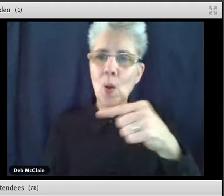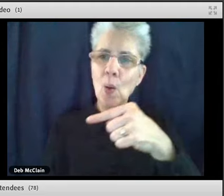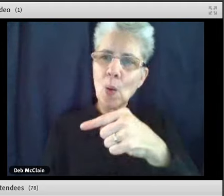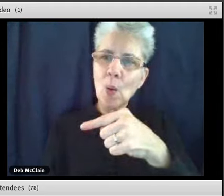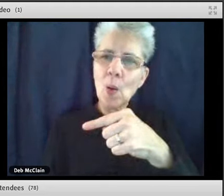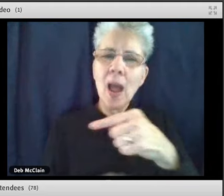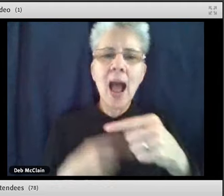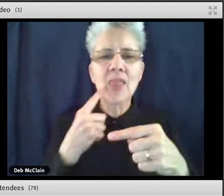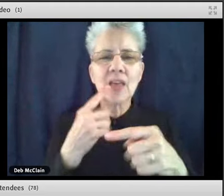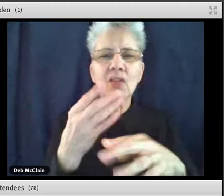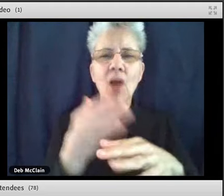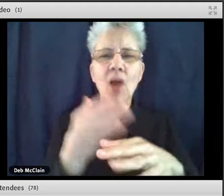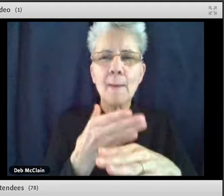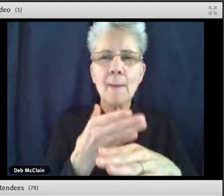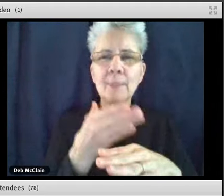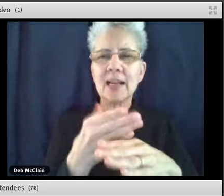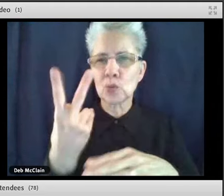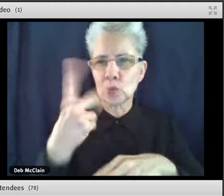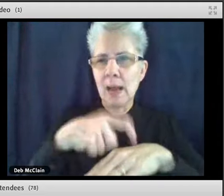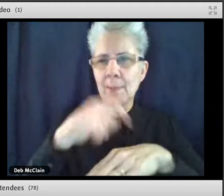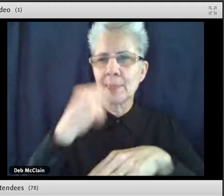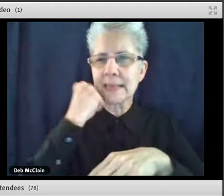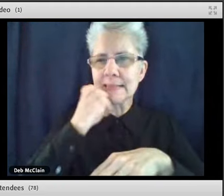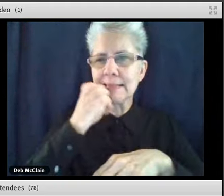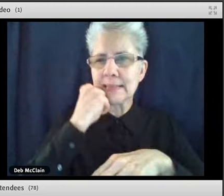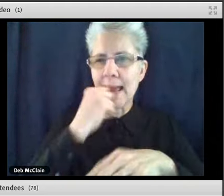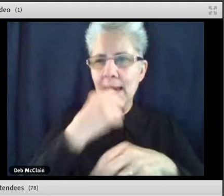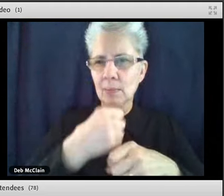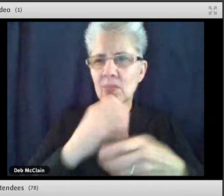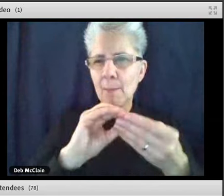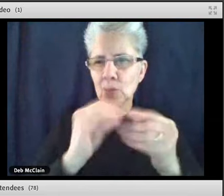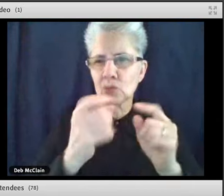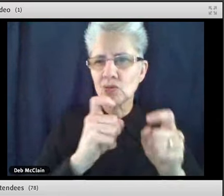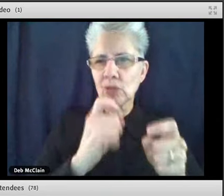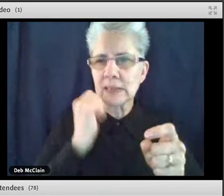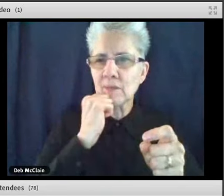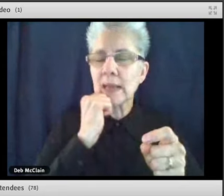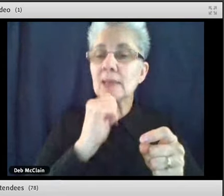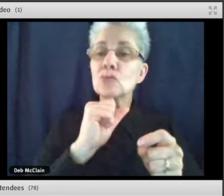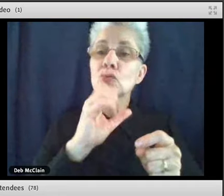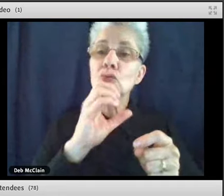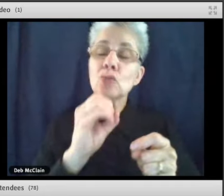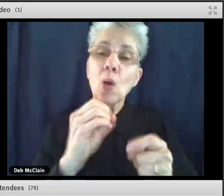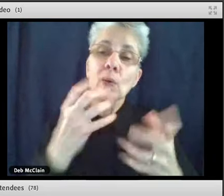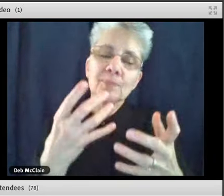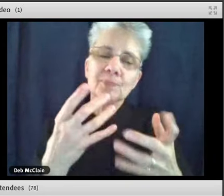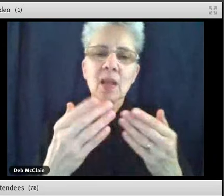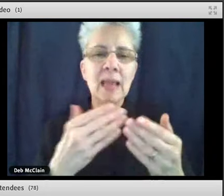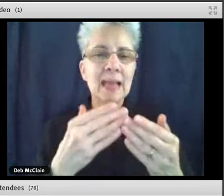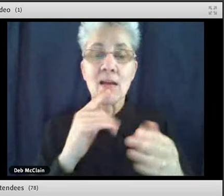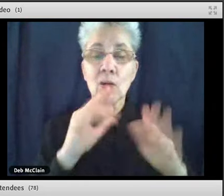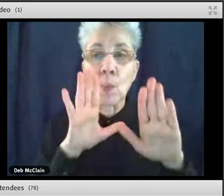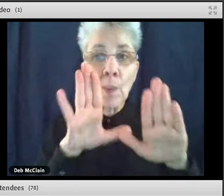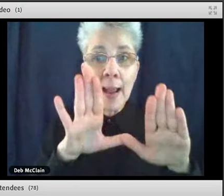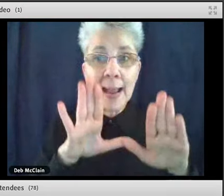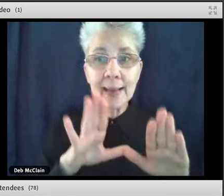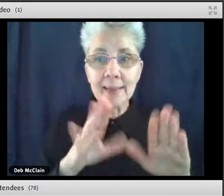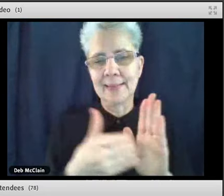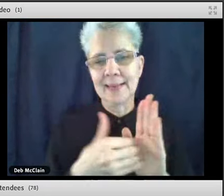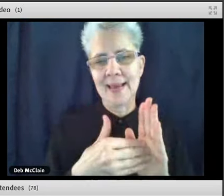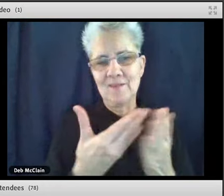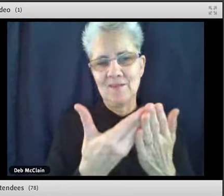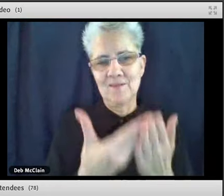I'm already here, is I want to show you again. The maps are great, but you can also go to the World